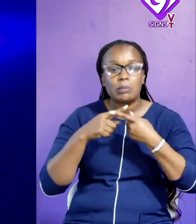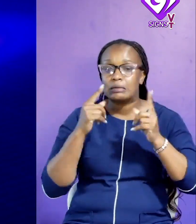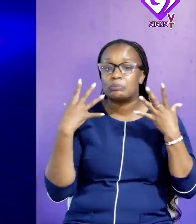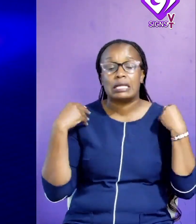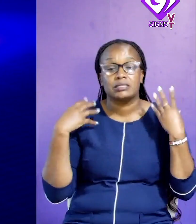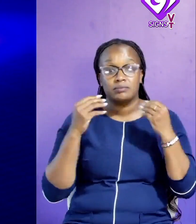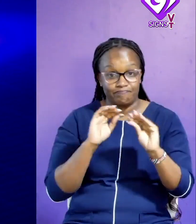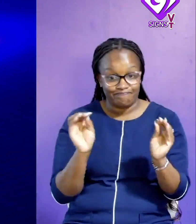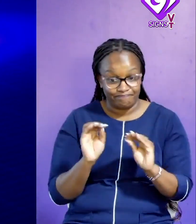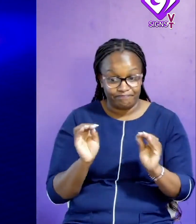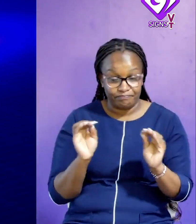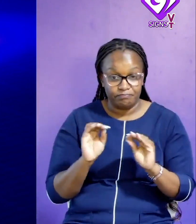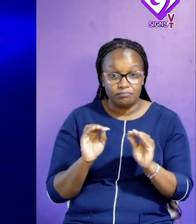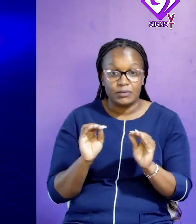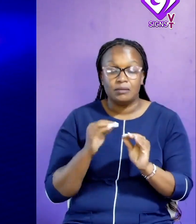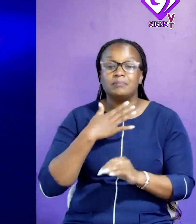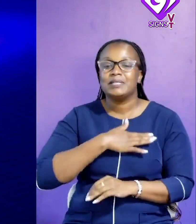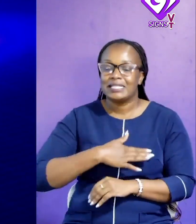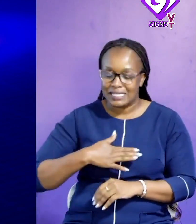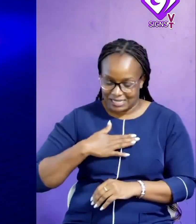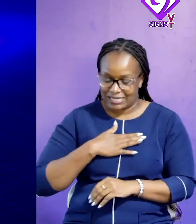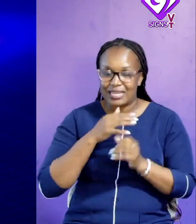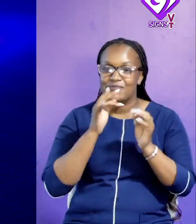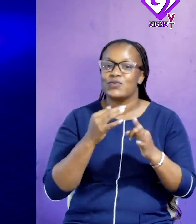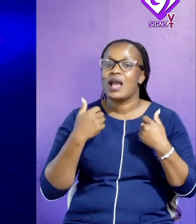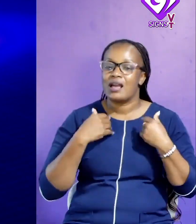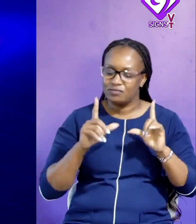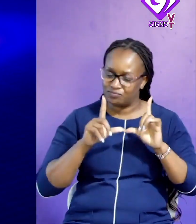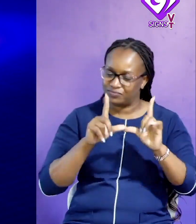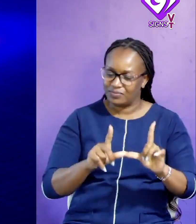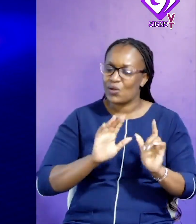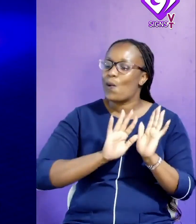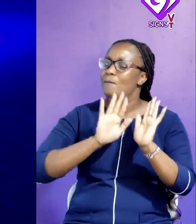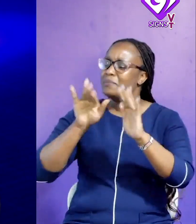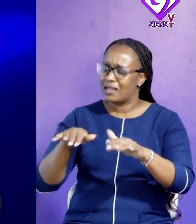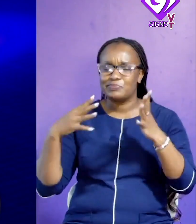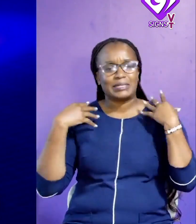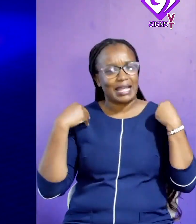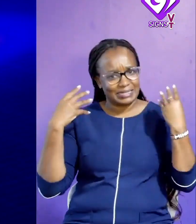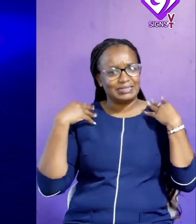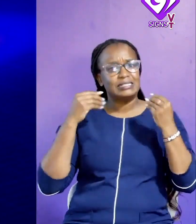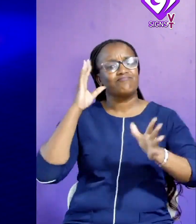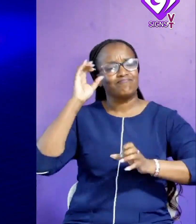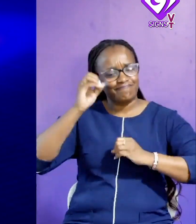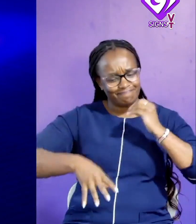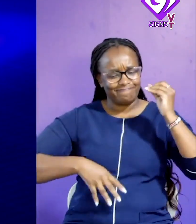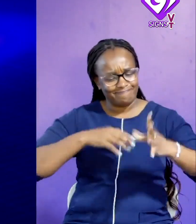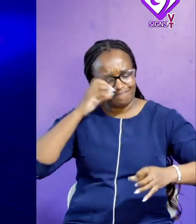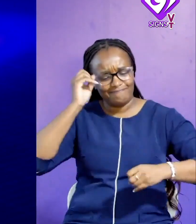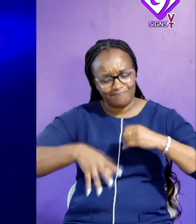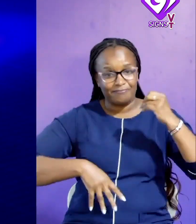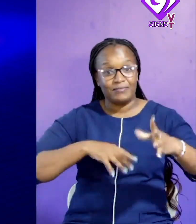have gotten your certificate, go back, ongea the sign, try to do the signs when you're at